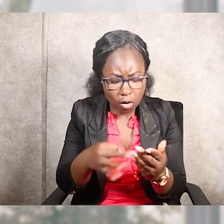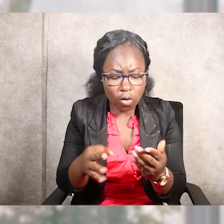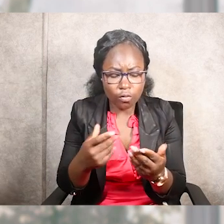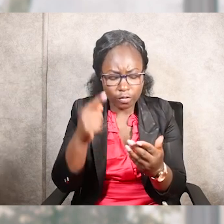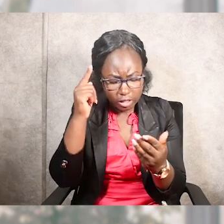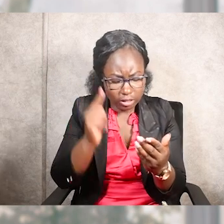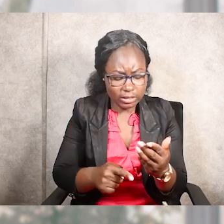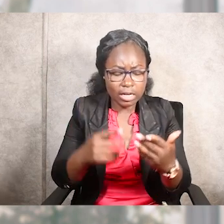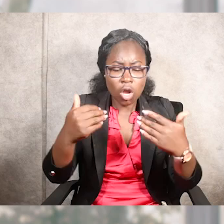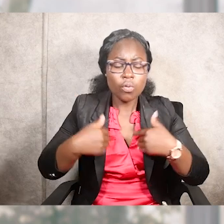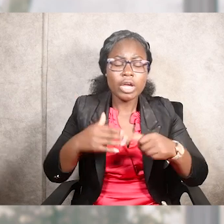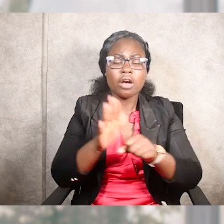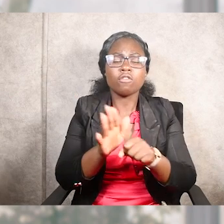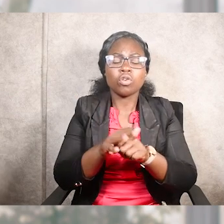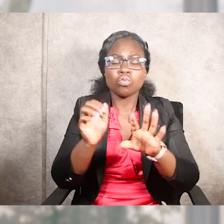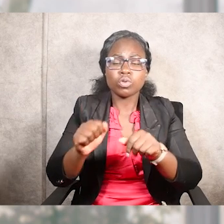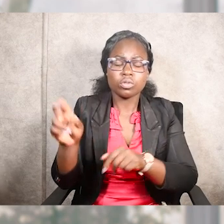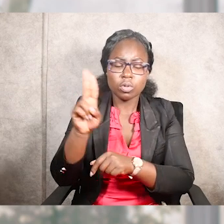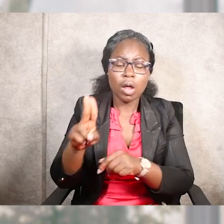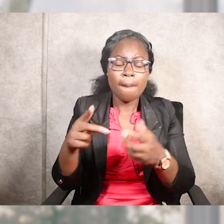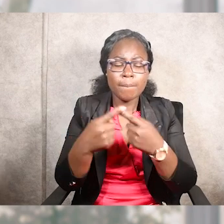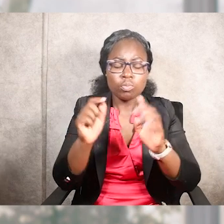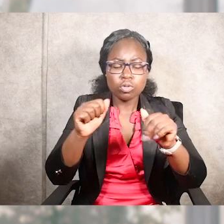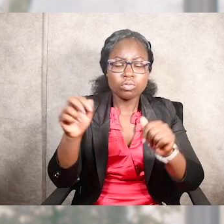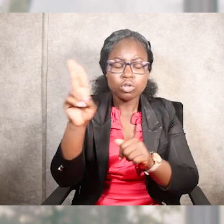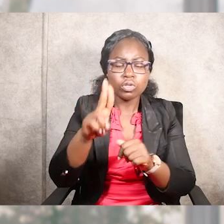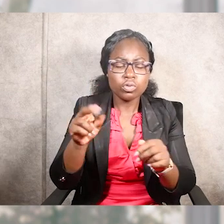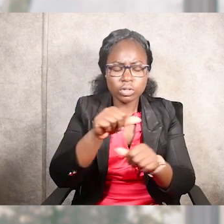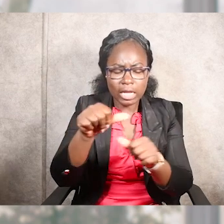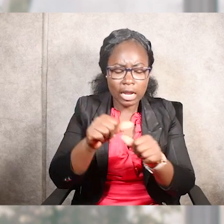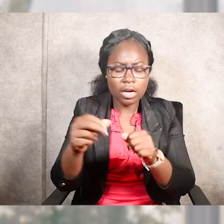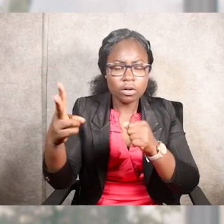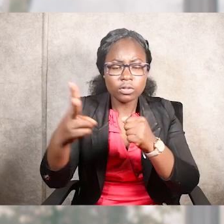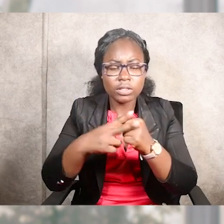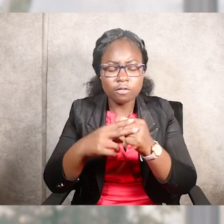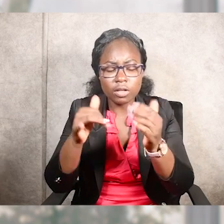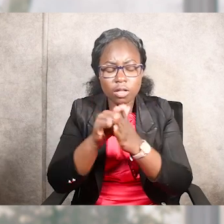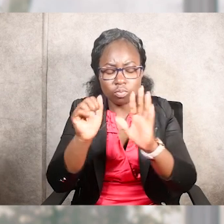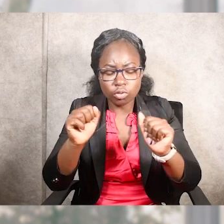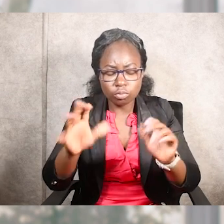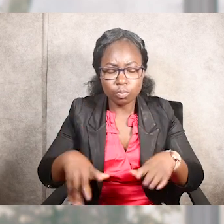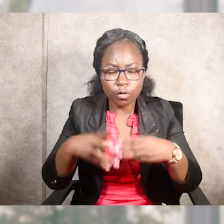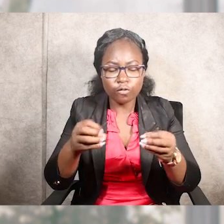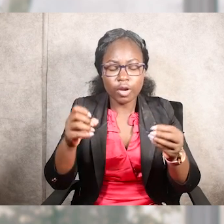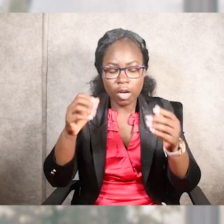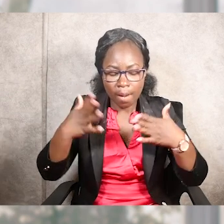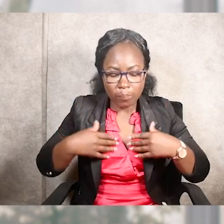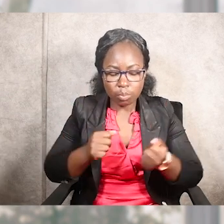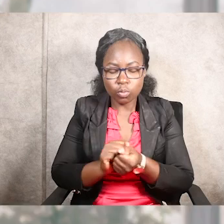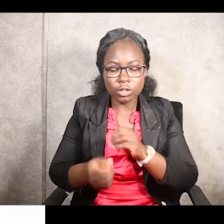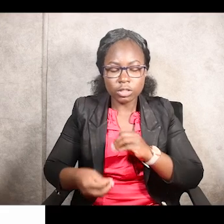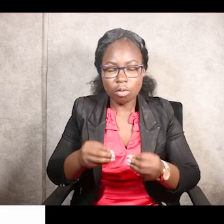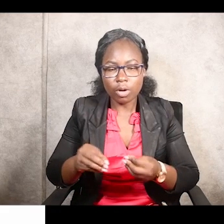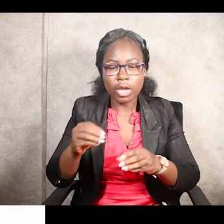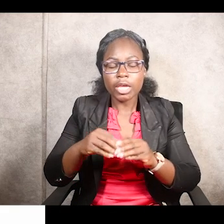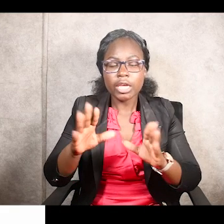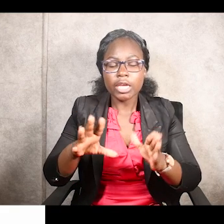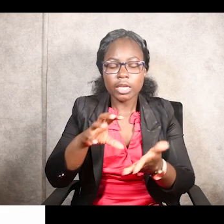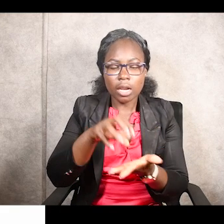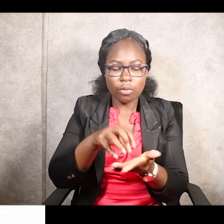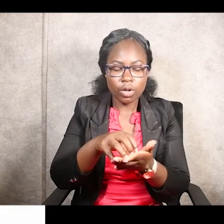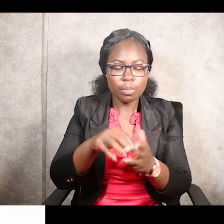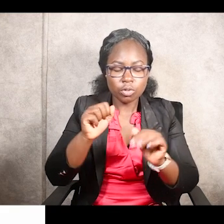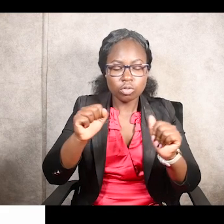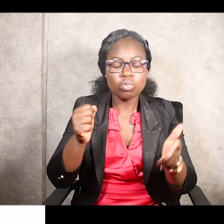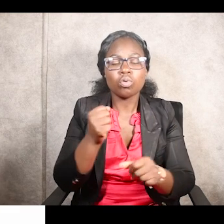that you can be able to use, but I will list around 7 that are able to facilitate people with disability in the context which they want to work